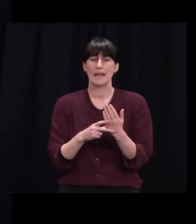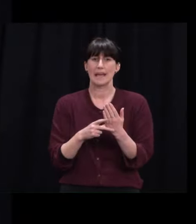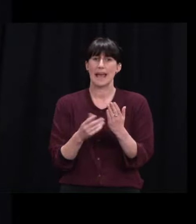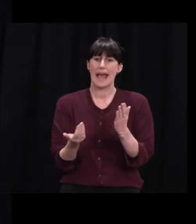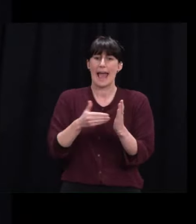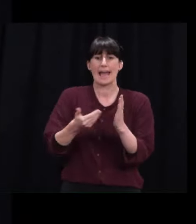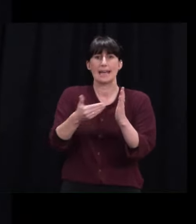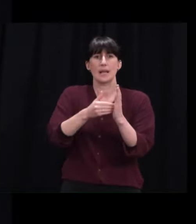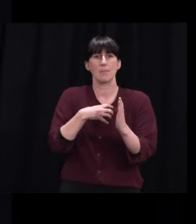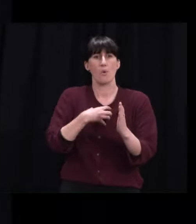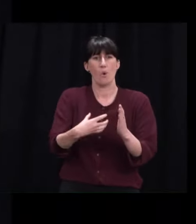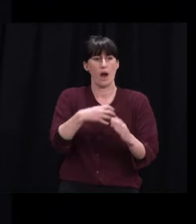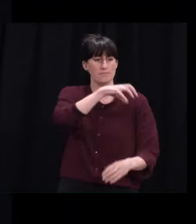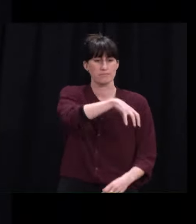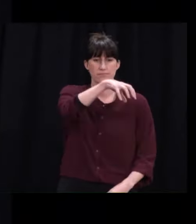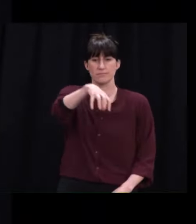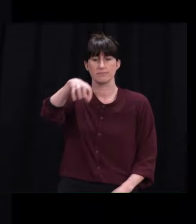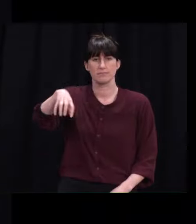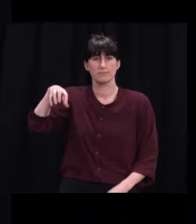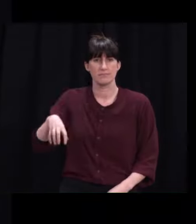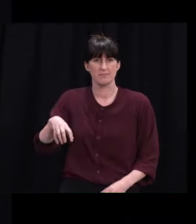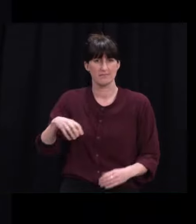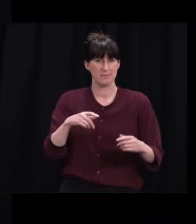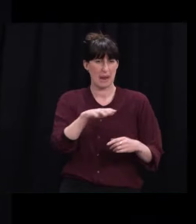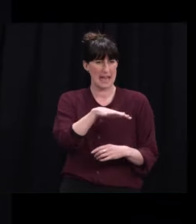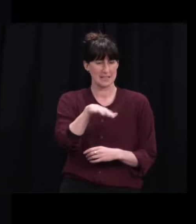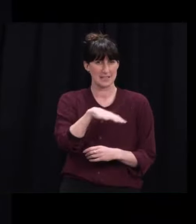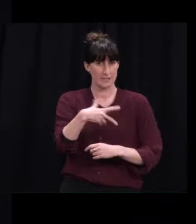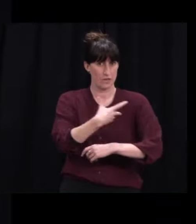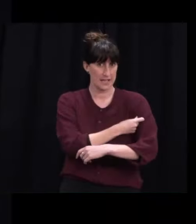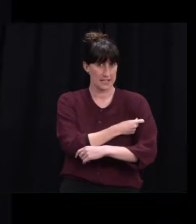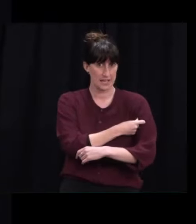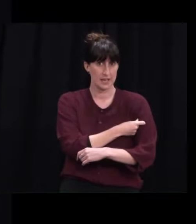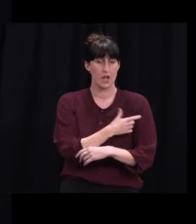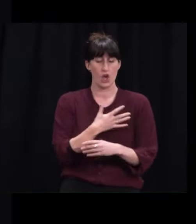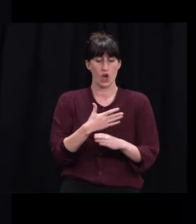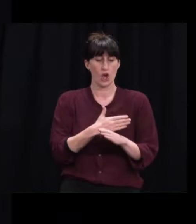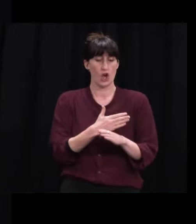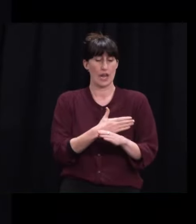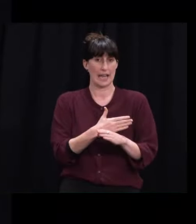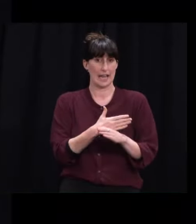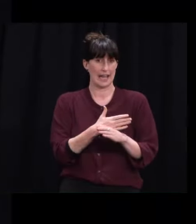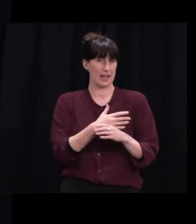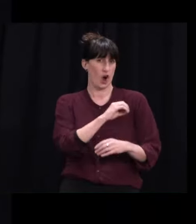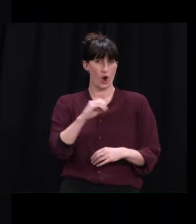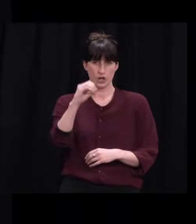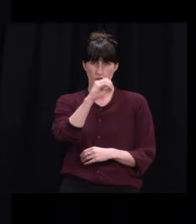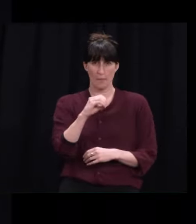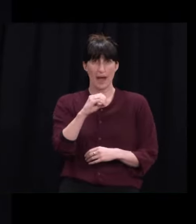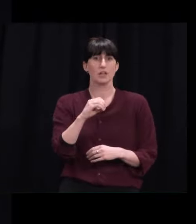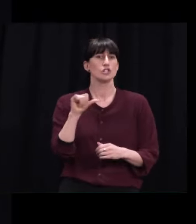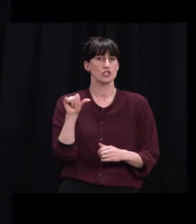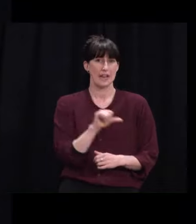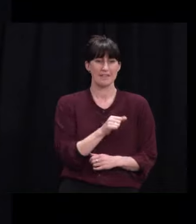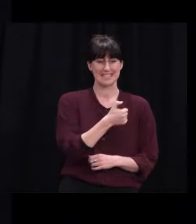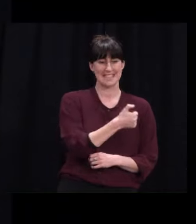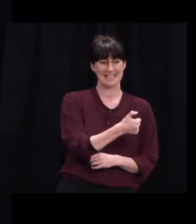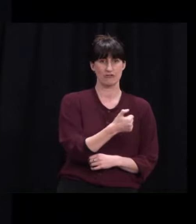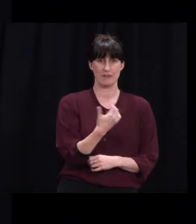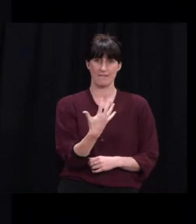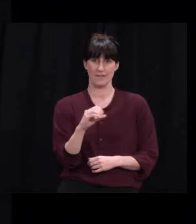50 per week. By the end of October, by early October, we expect to have around 650